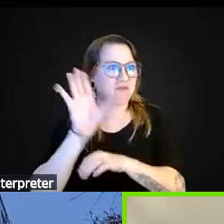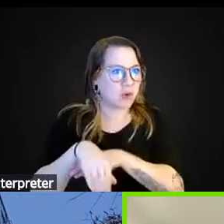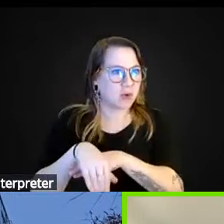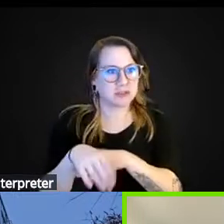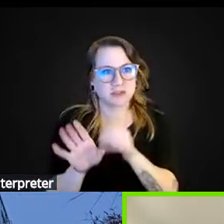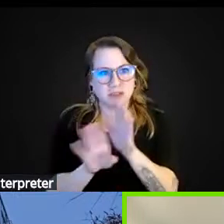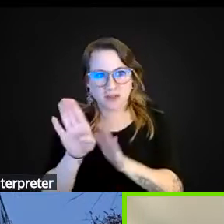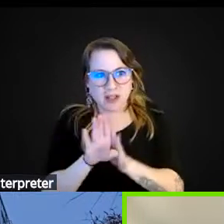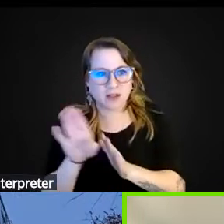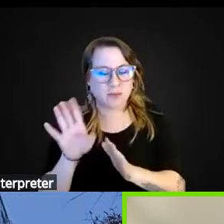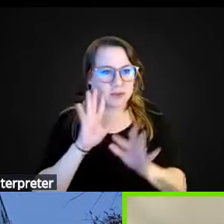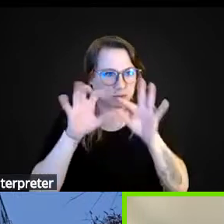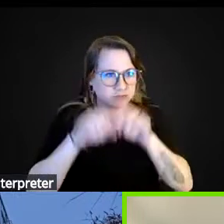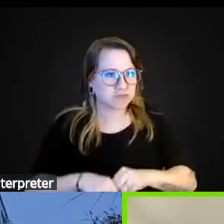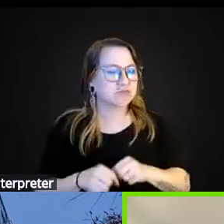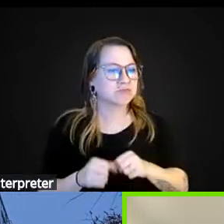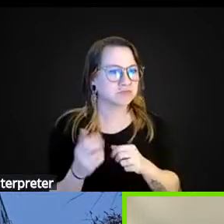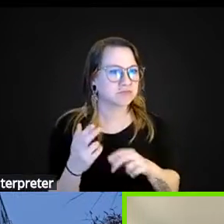developers on that property.